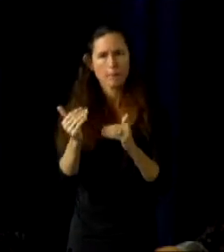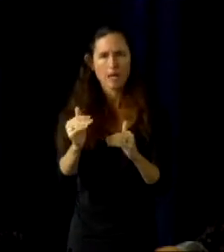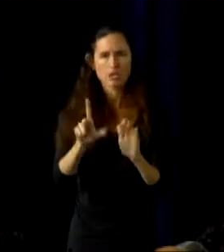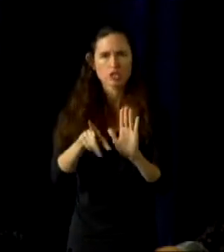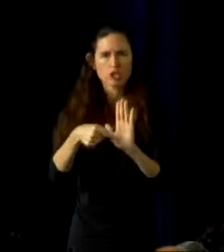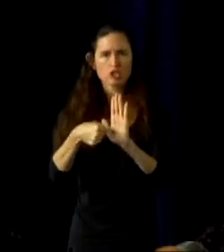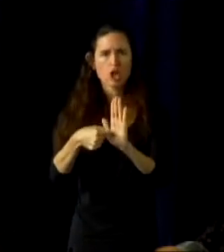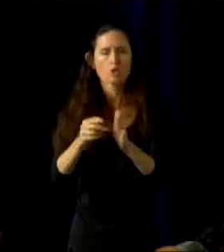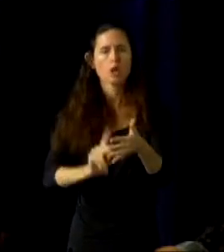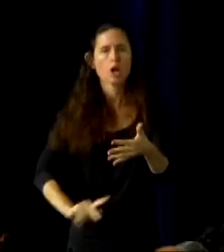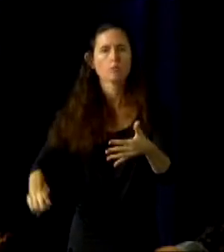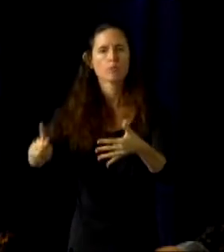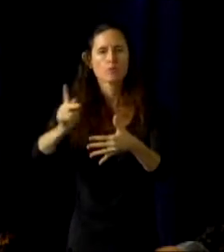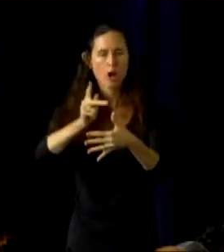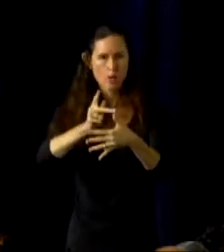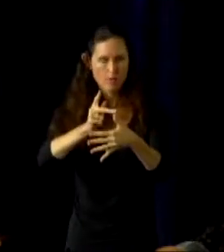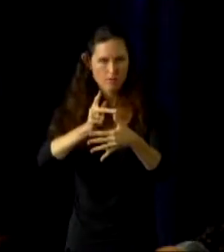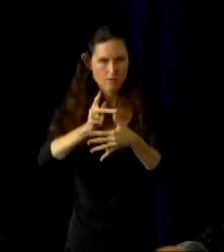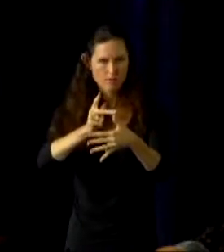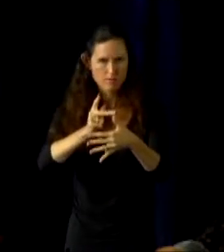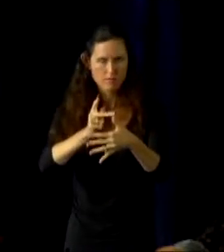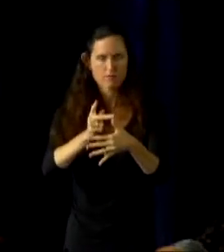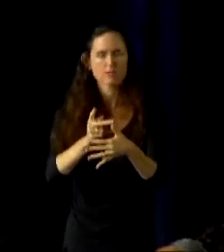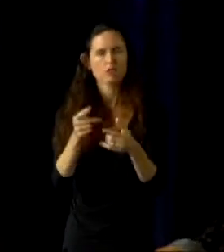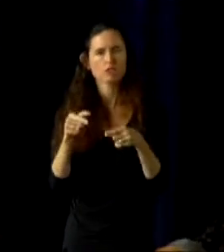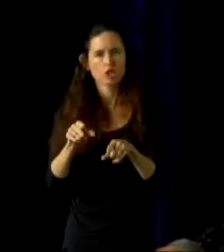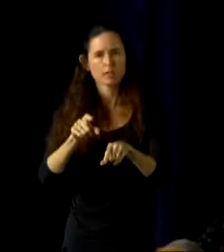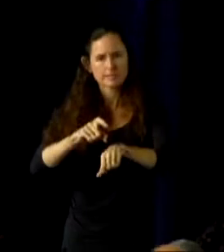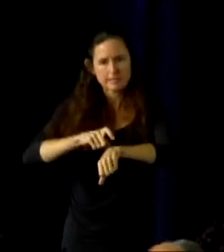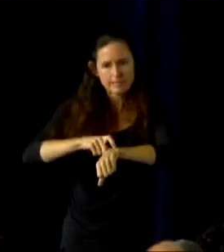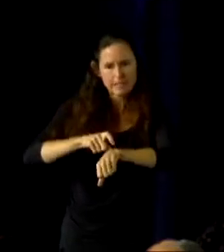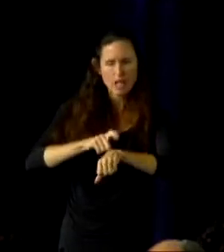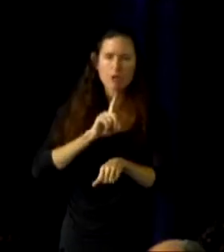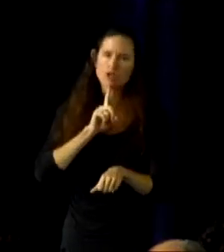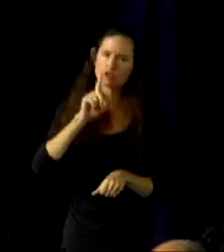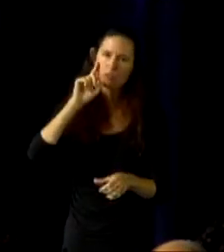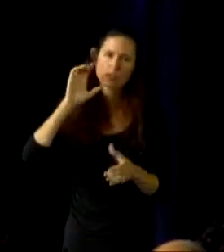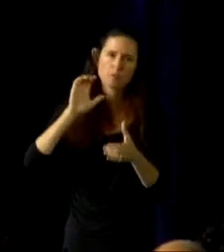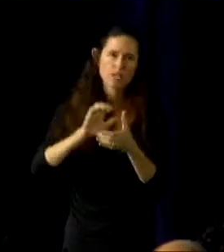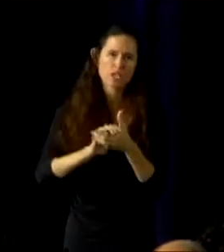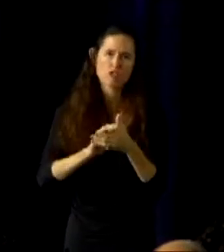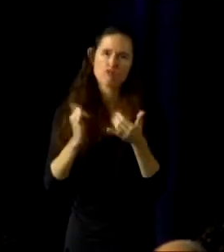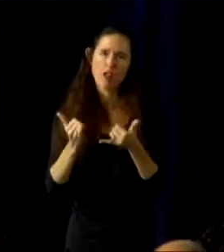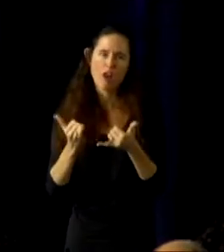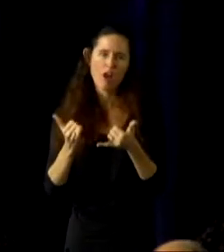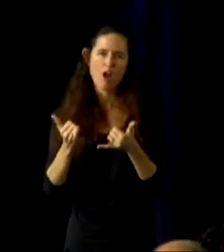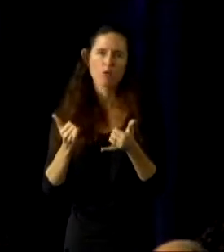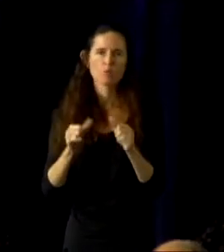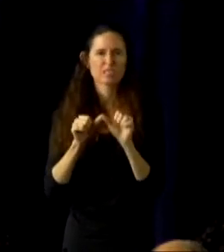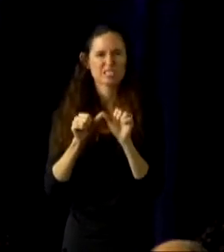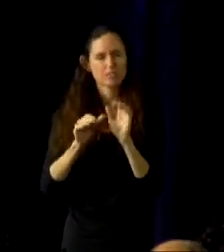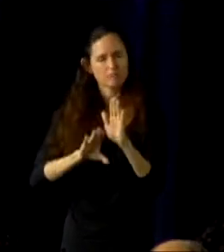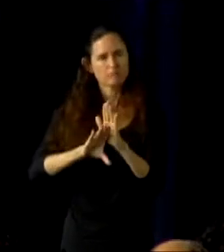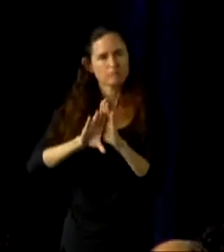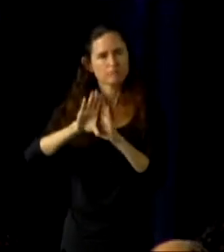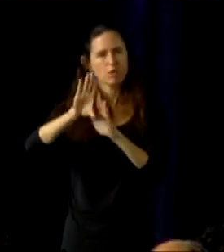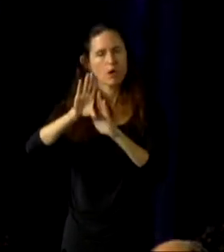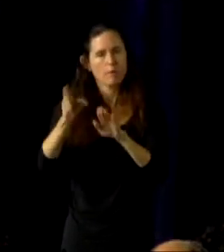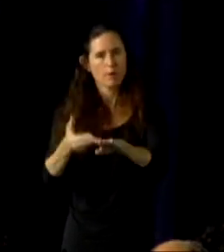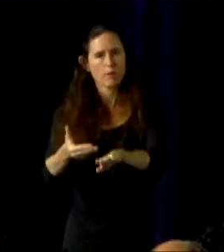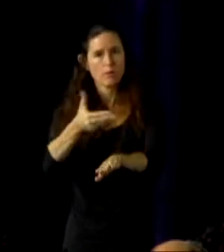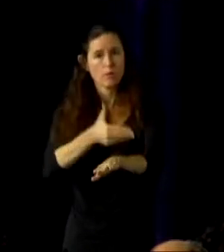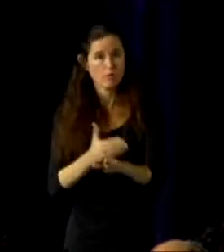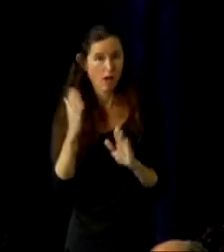of our priorities and where we are at any given point in time, and I truly believe we are on the way up. And I hope you share my